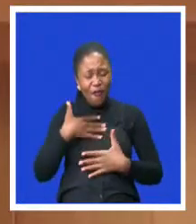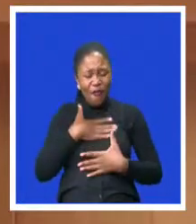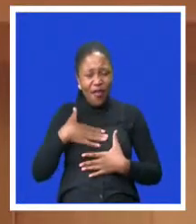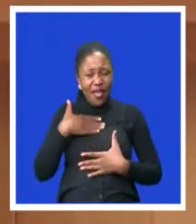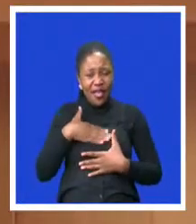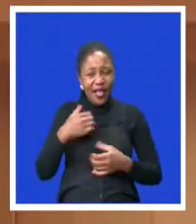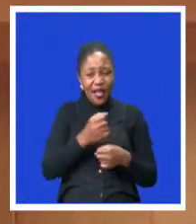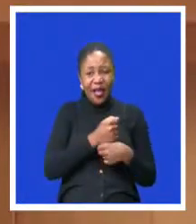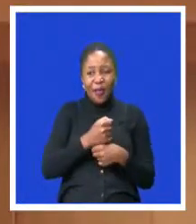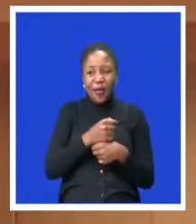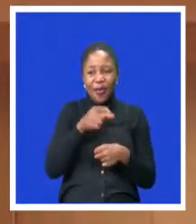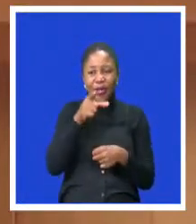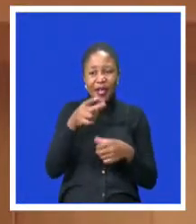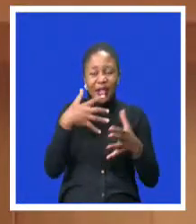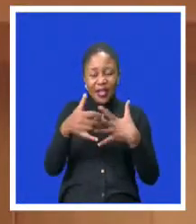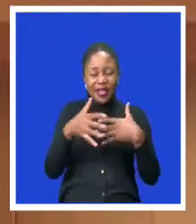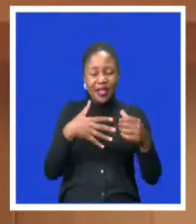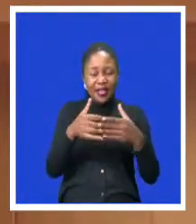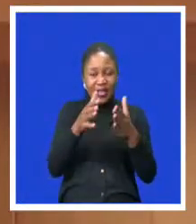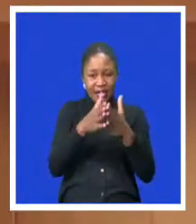thing happening to you.